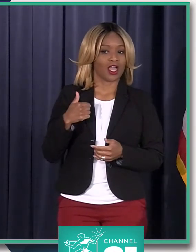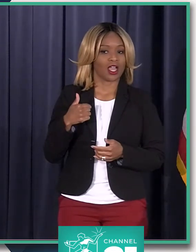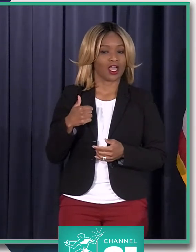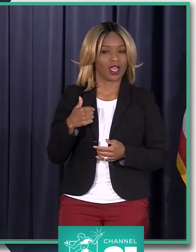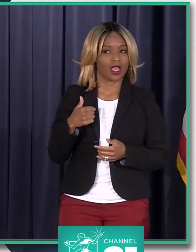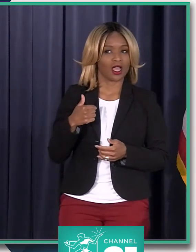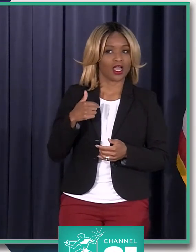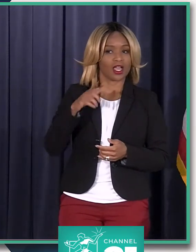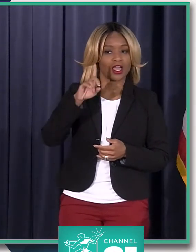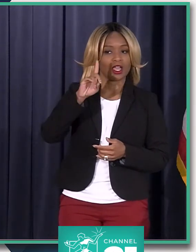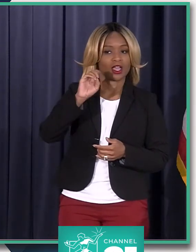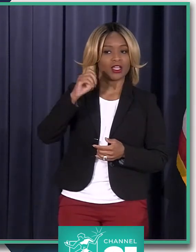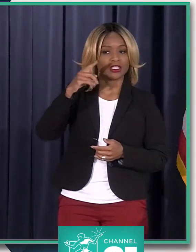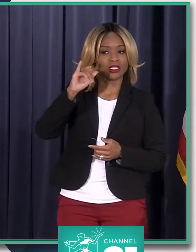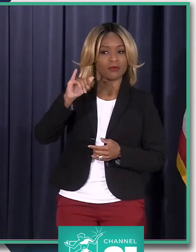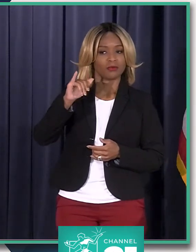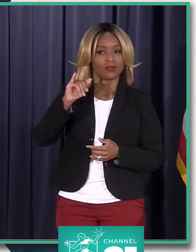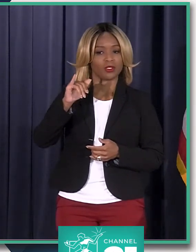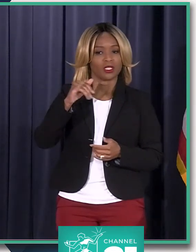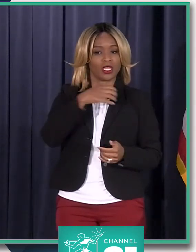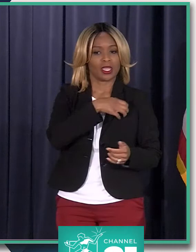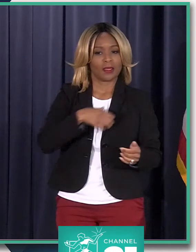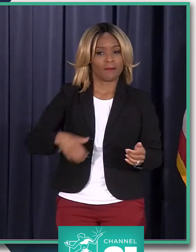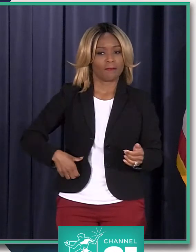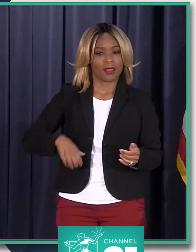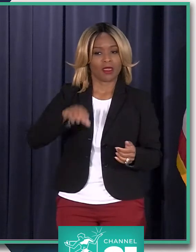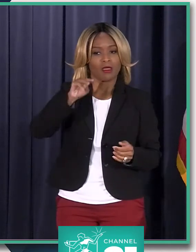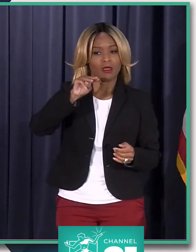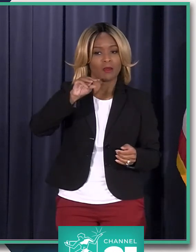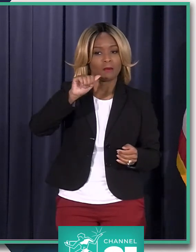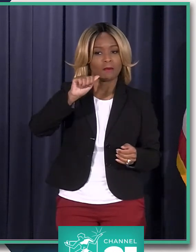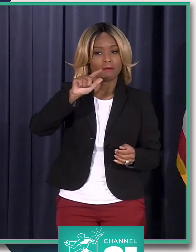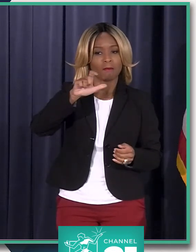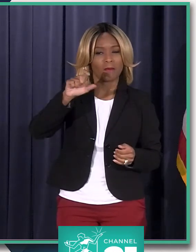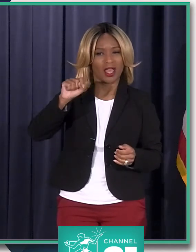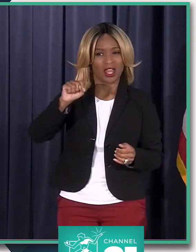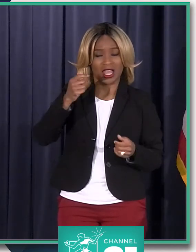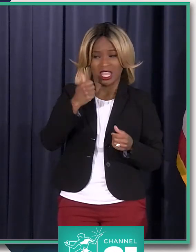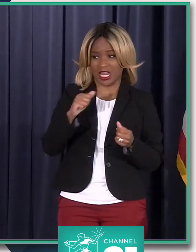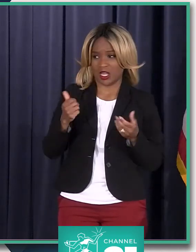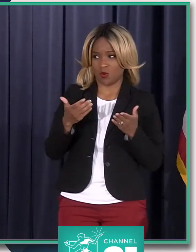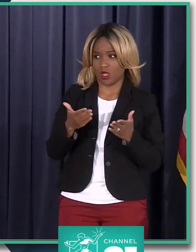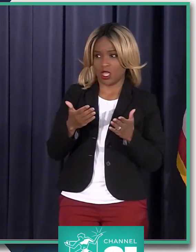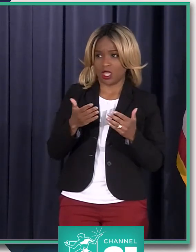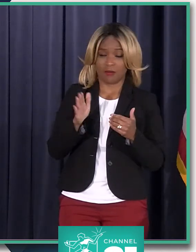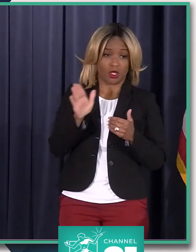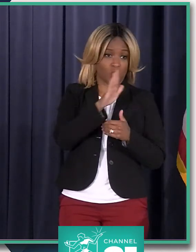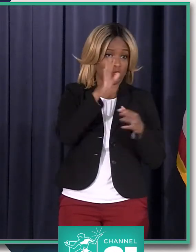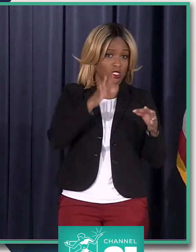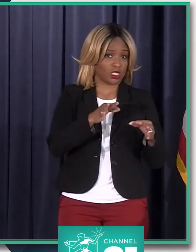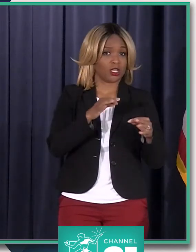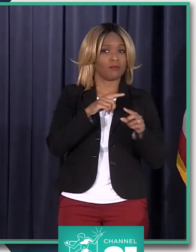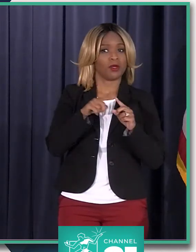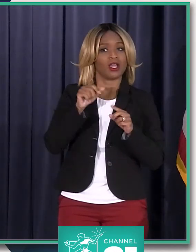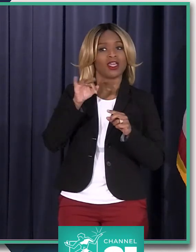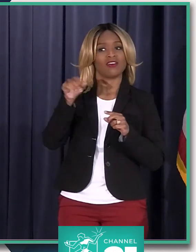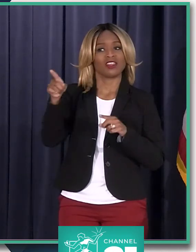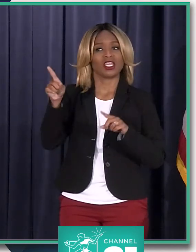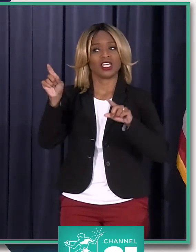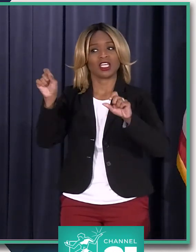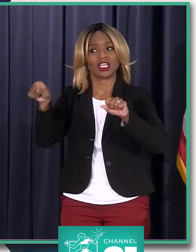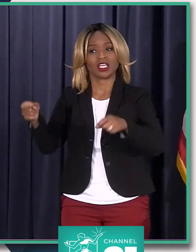the Deputy Mayor, Conrad Mallett, is there any way, and I know, it's your decision, that he can come to